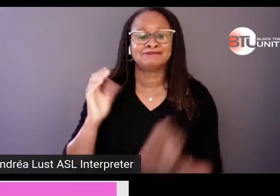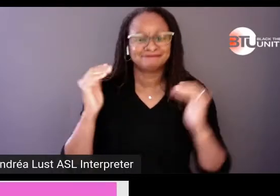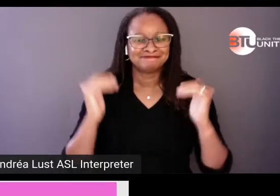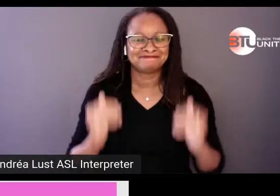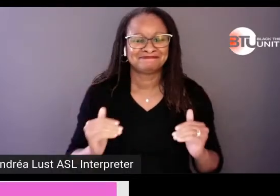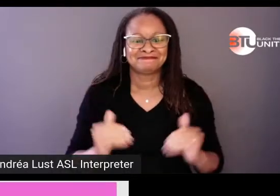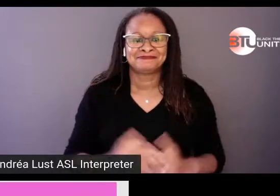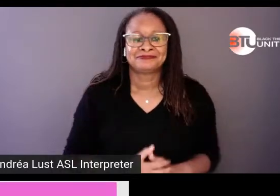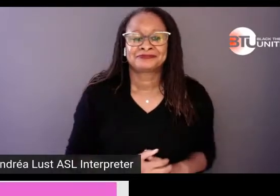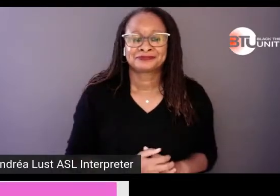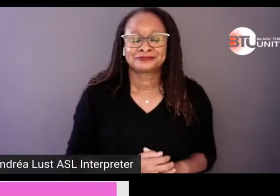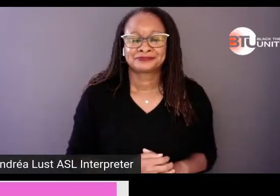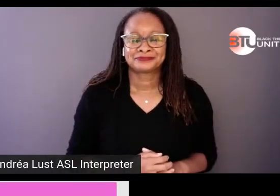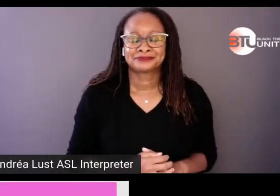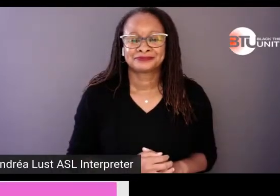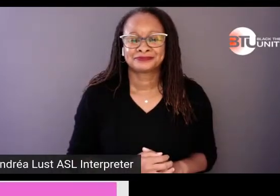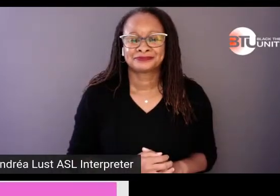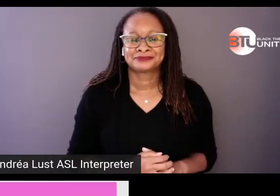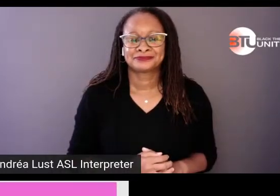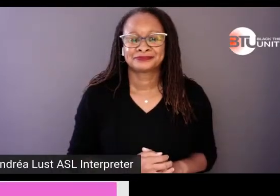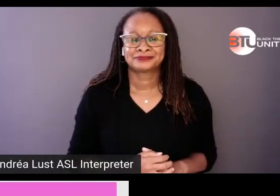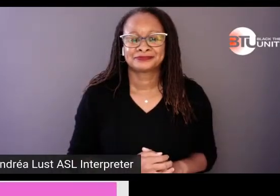screen.